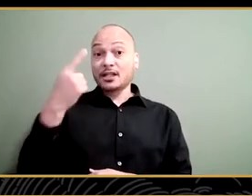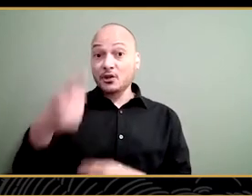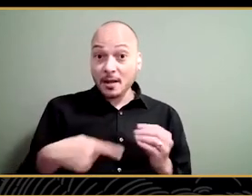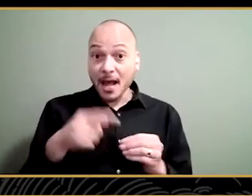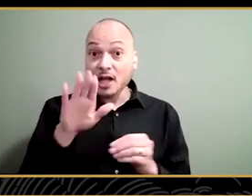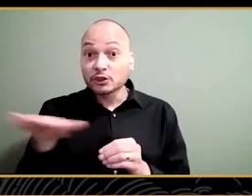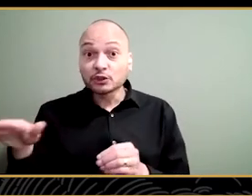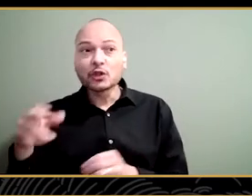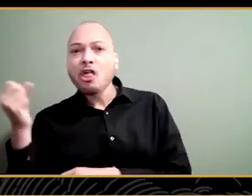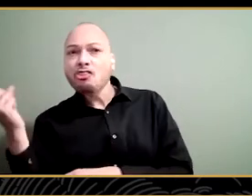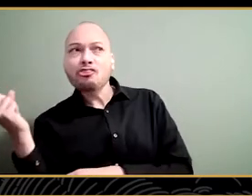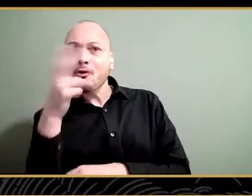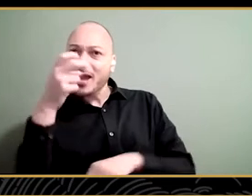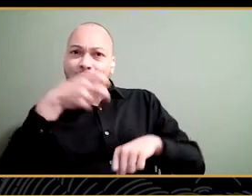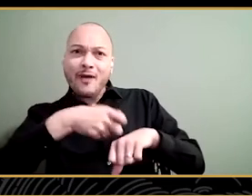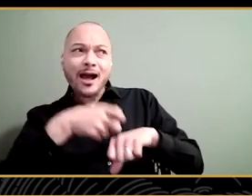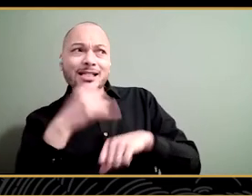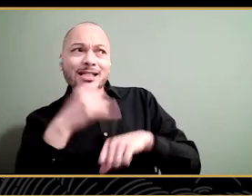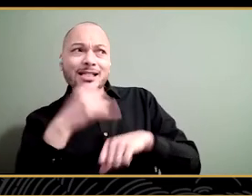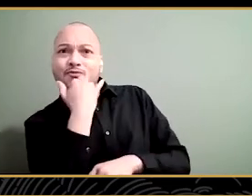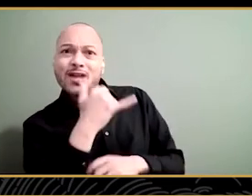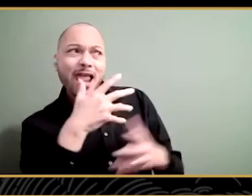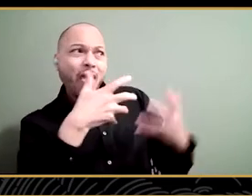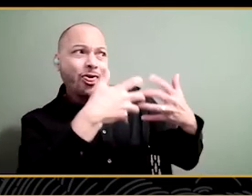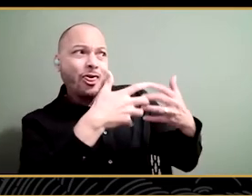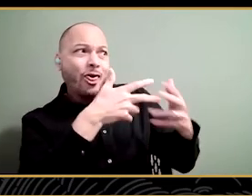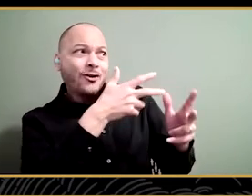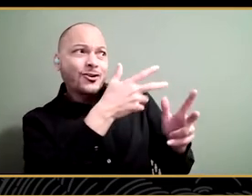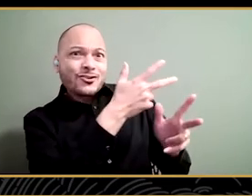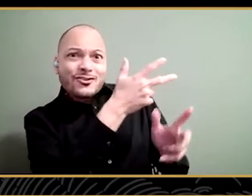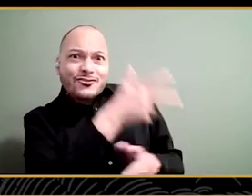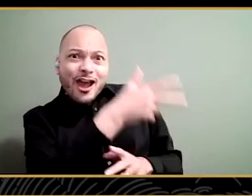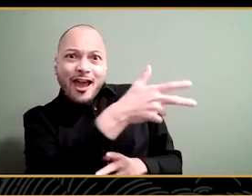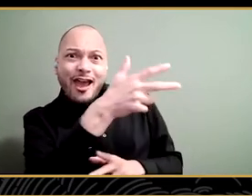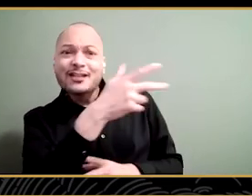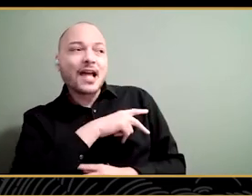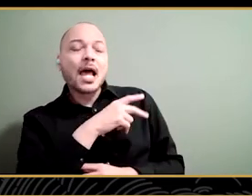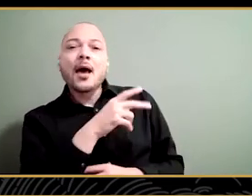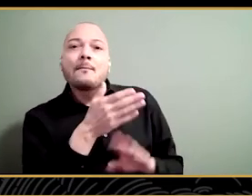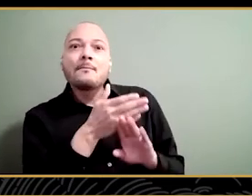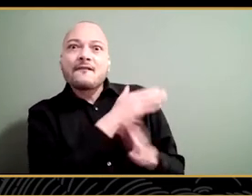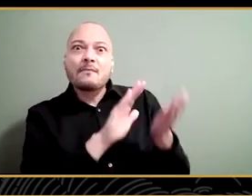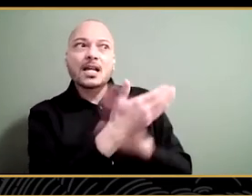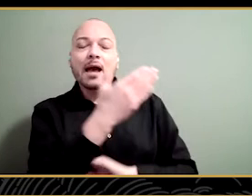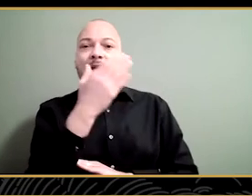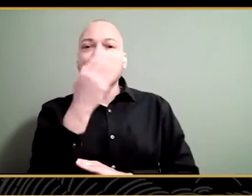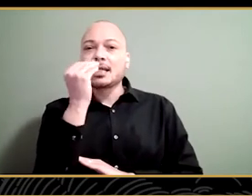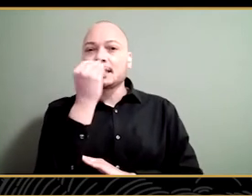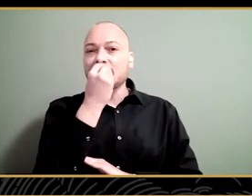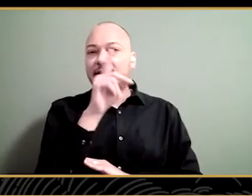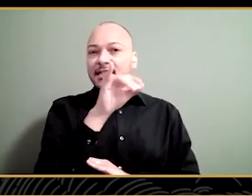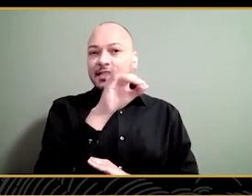throwing rocks at Israeli tanks seconds before becoming daisies. I want to be like those